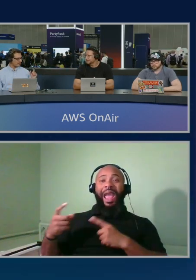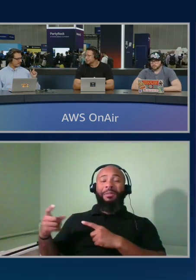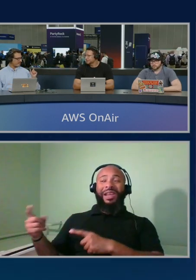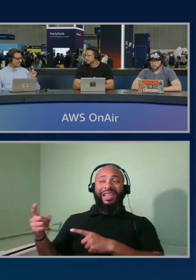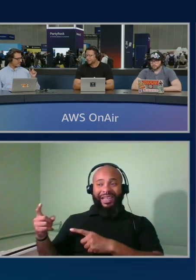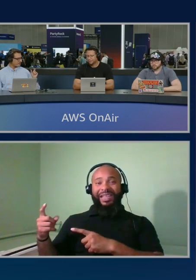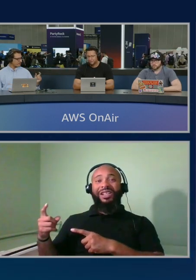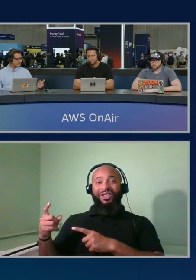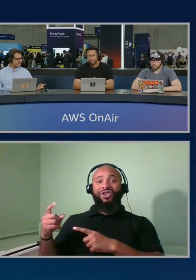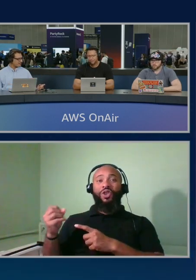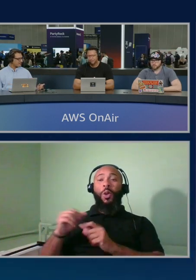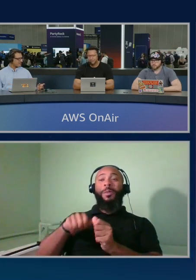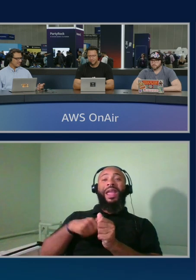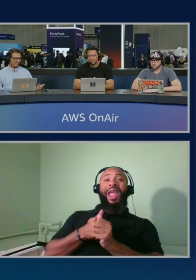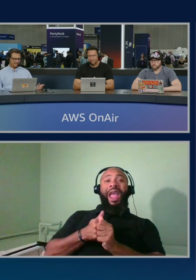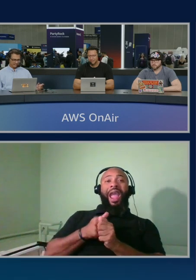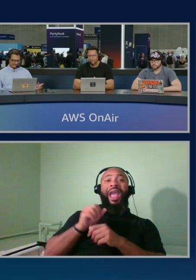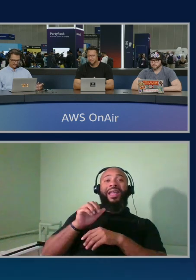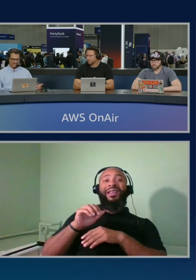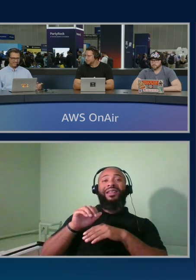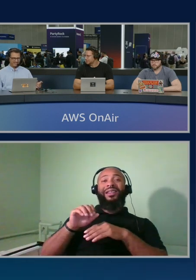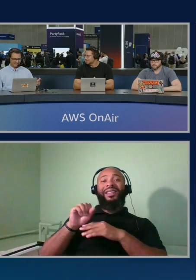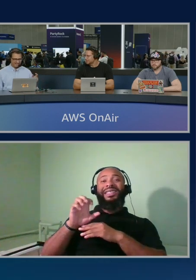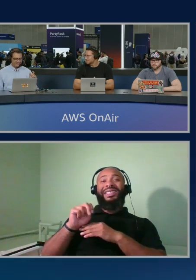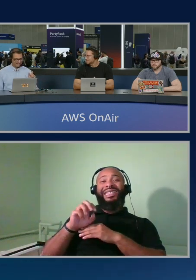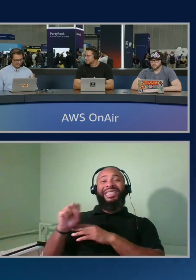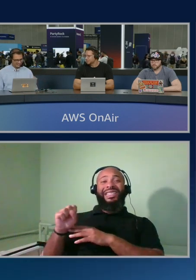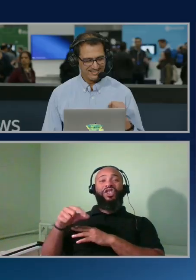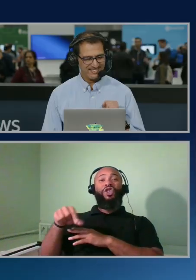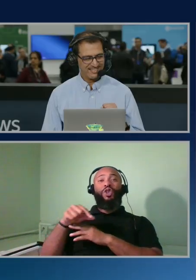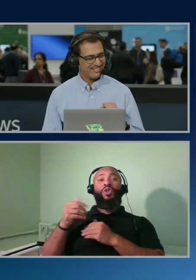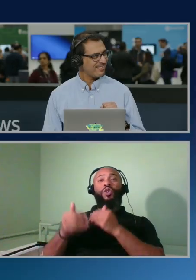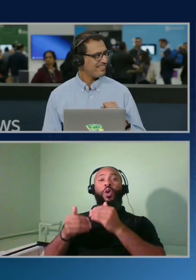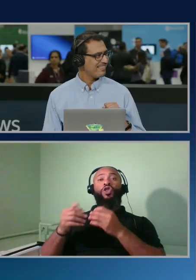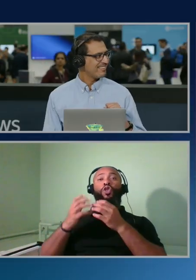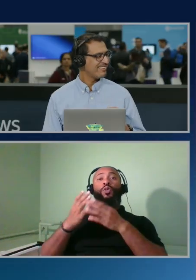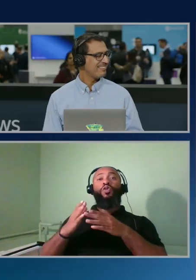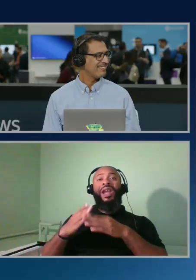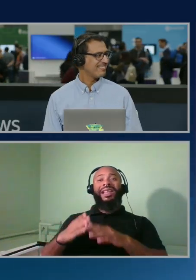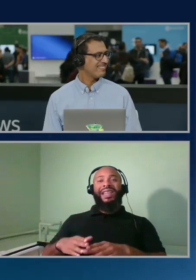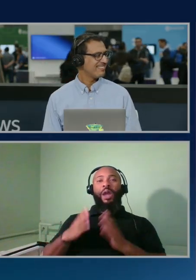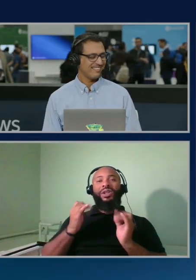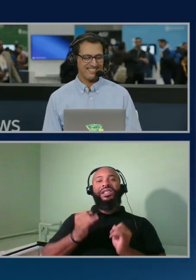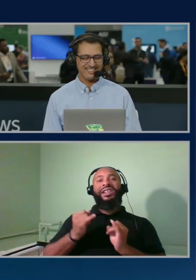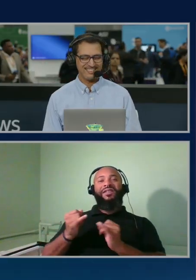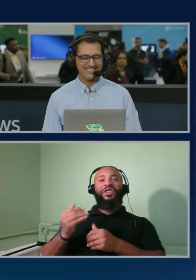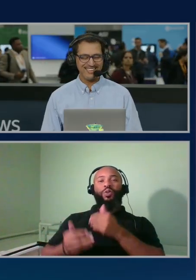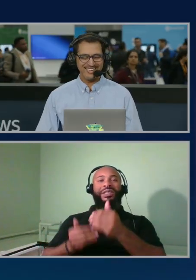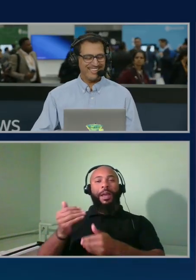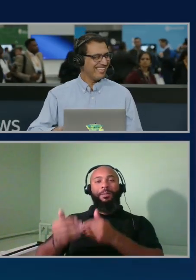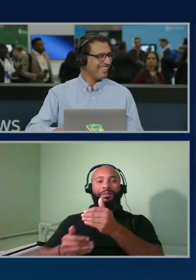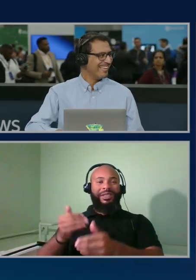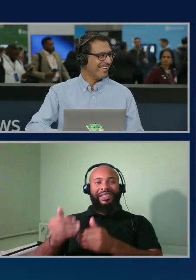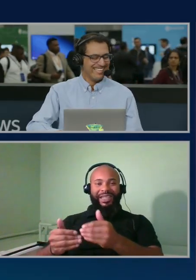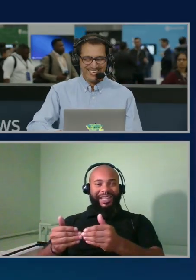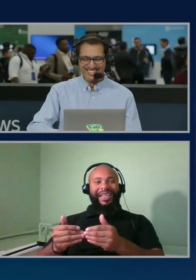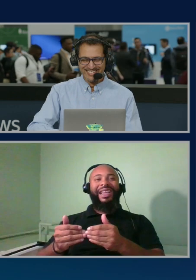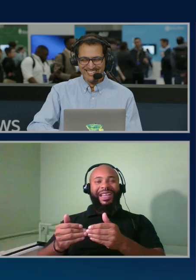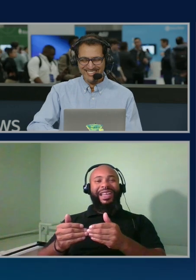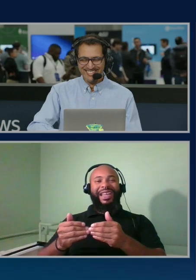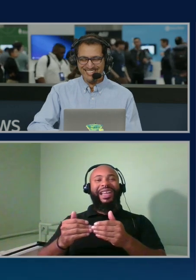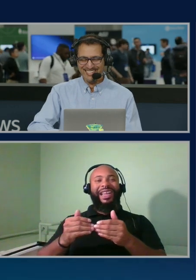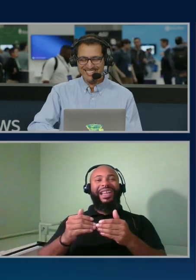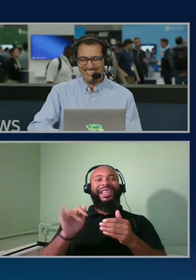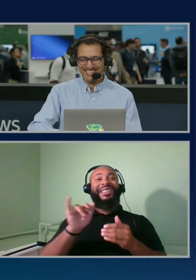into individual steps. Q's typing. I see the moving dots. Yes. It's like my brother typing forever at me. But then the dots go